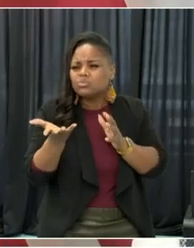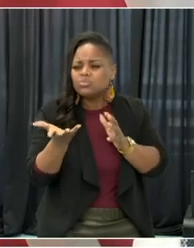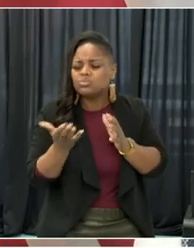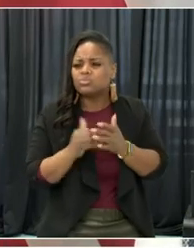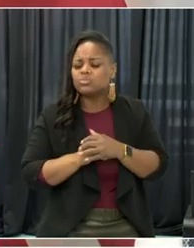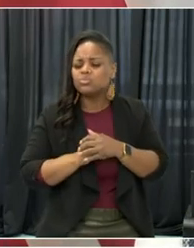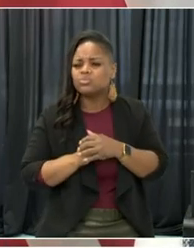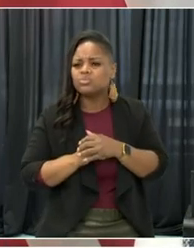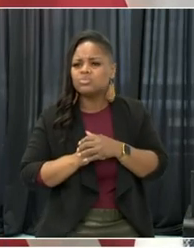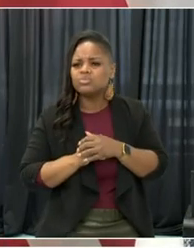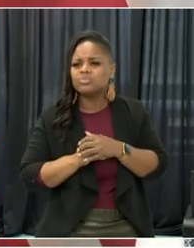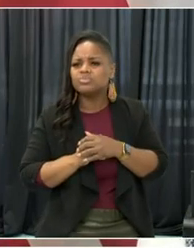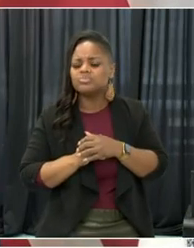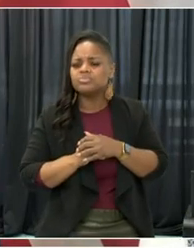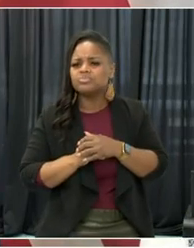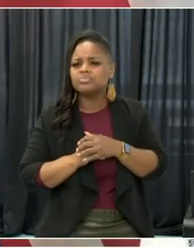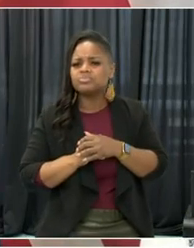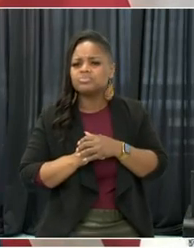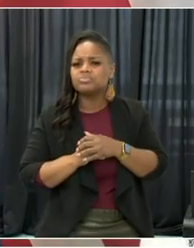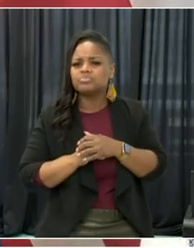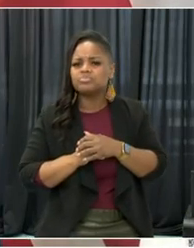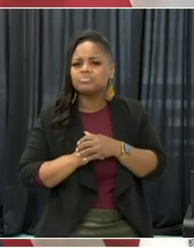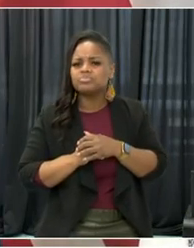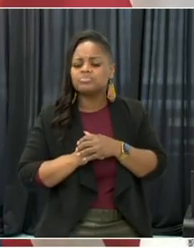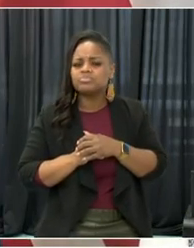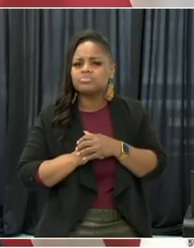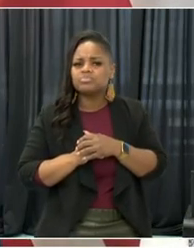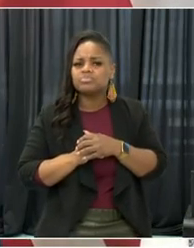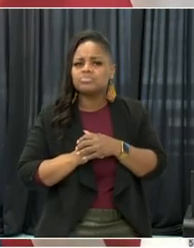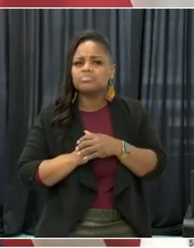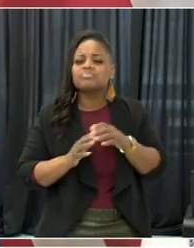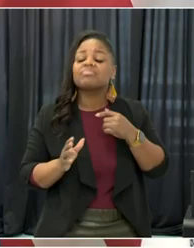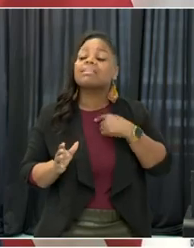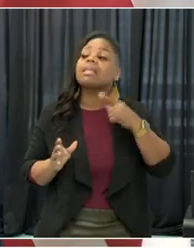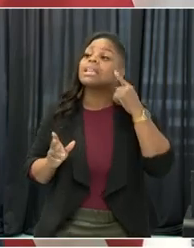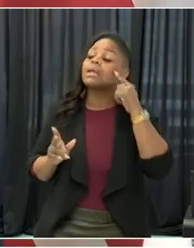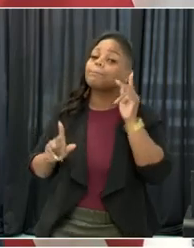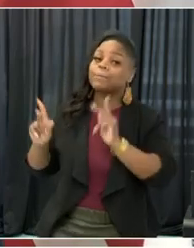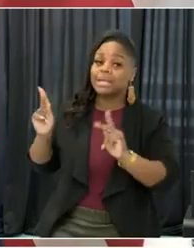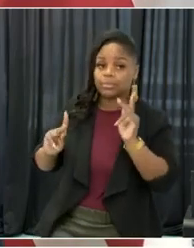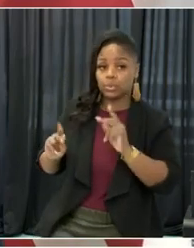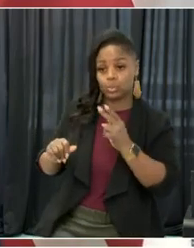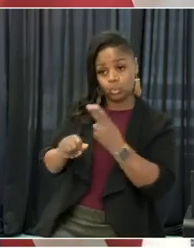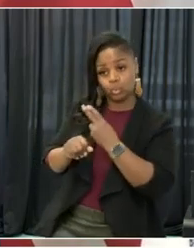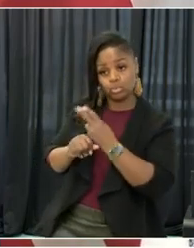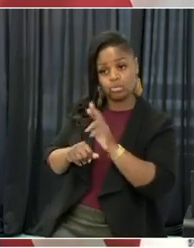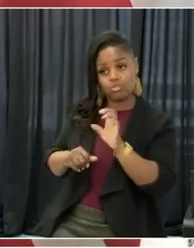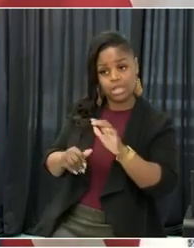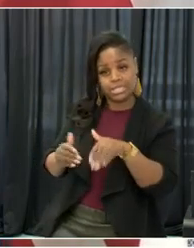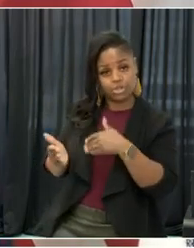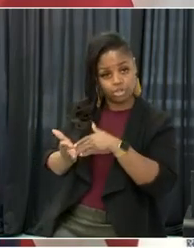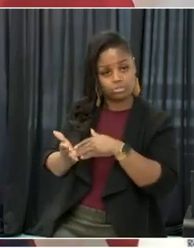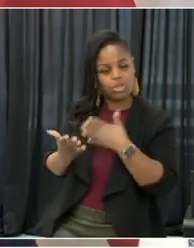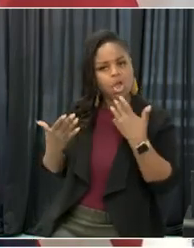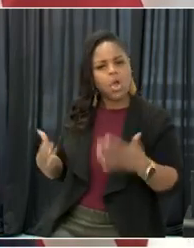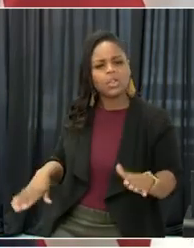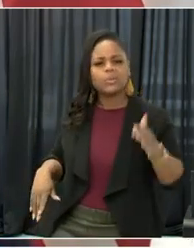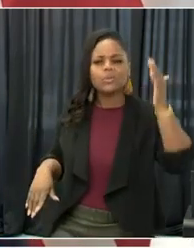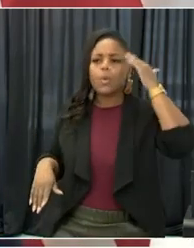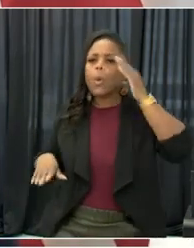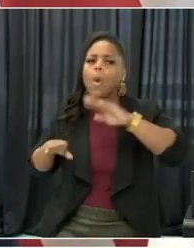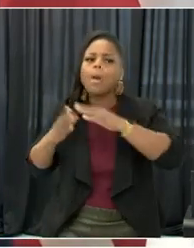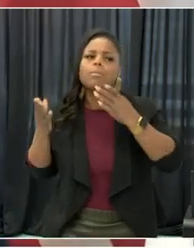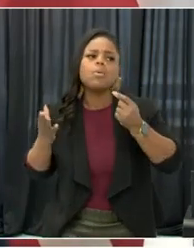I think that the people who use rec centers know exactly what's open and what's closed. What I heard and what Delano